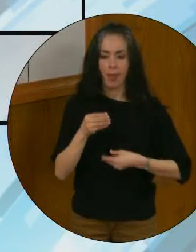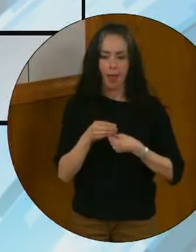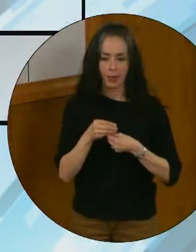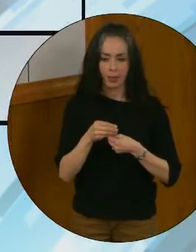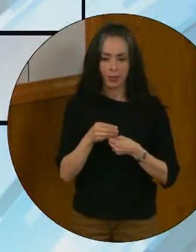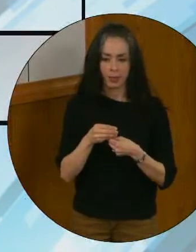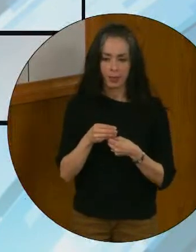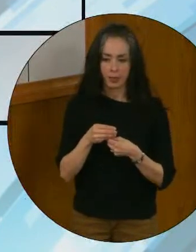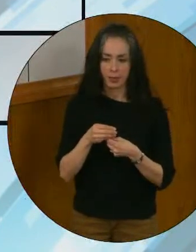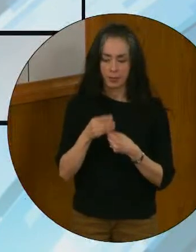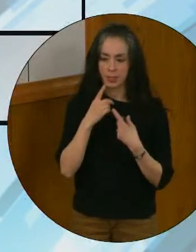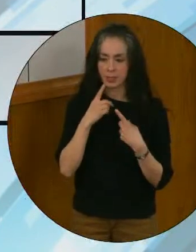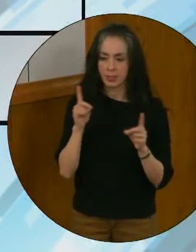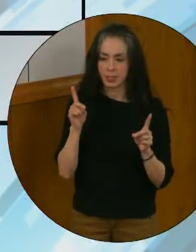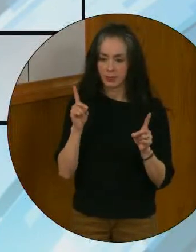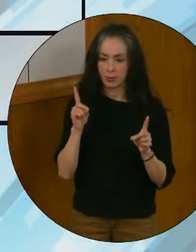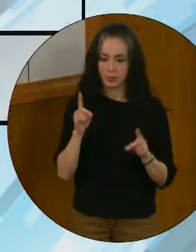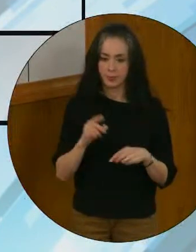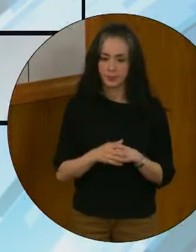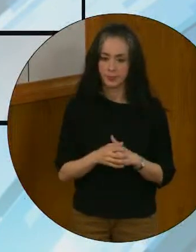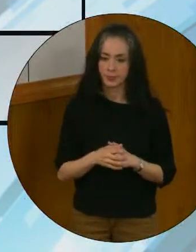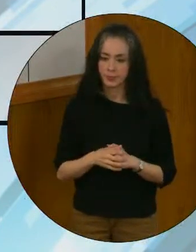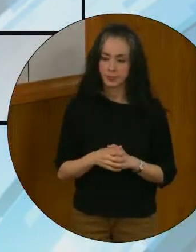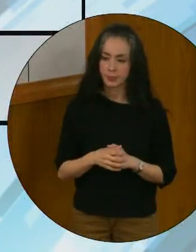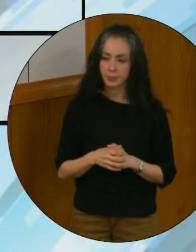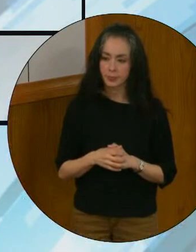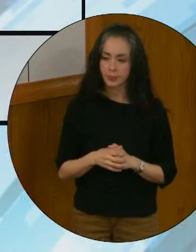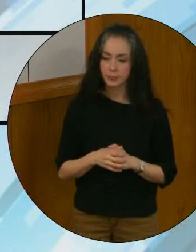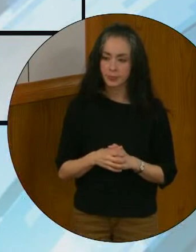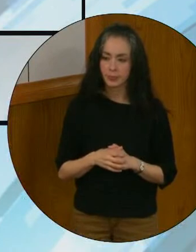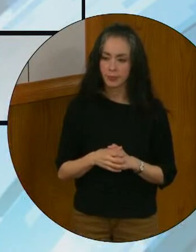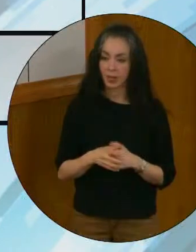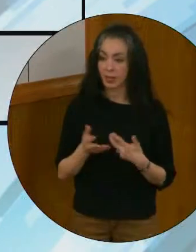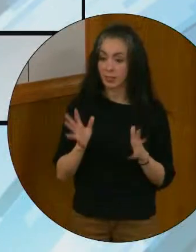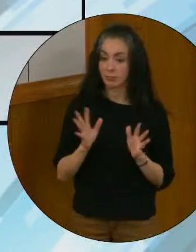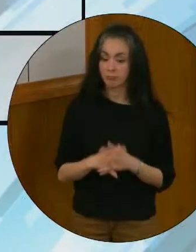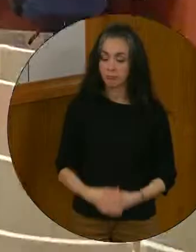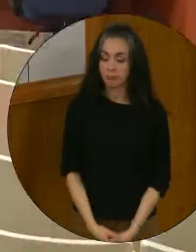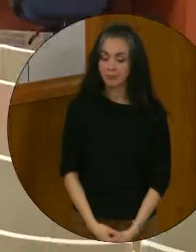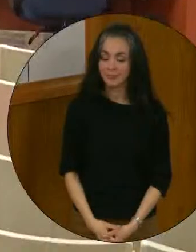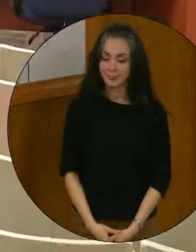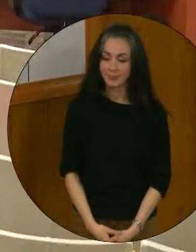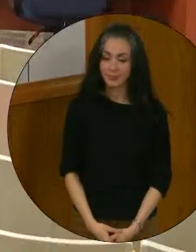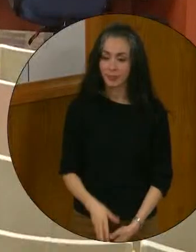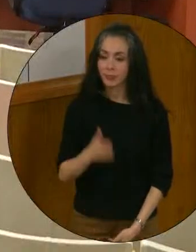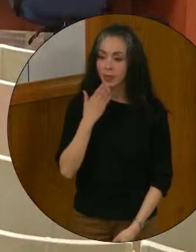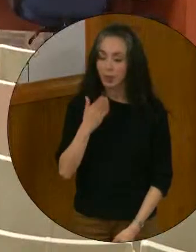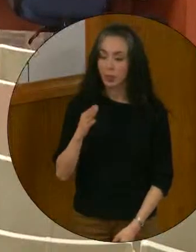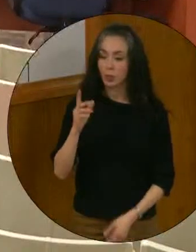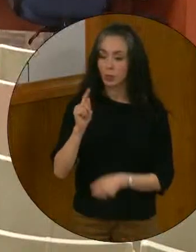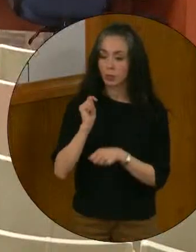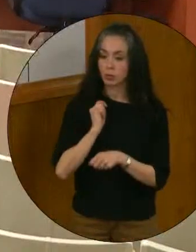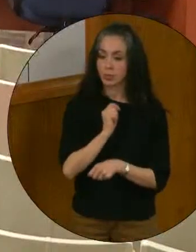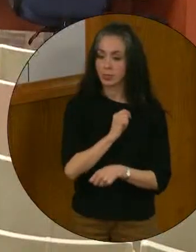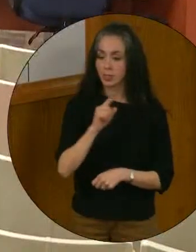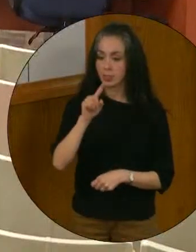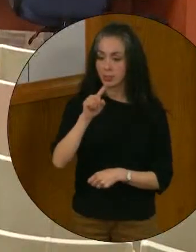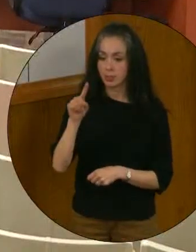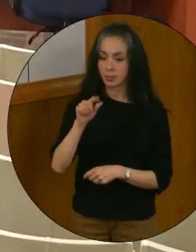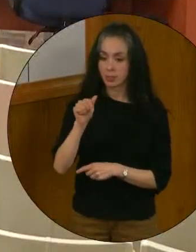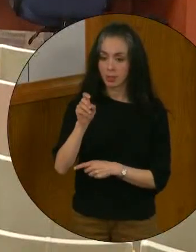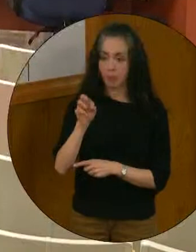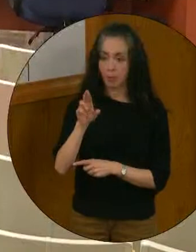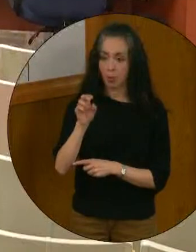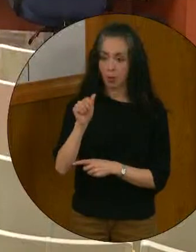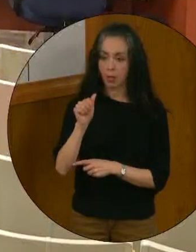would be successful, I believe. And that's it. Thank you, Trustee Zamora. Trustee Guzman?